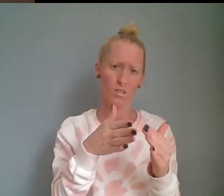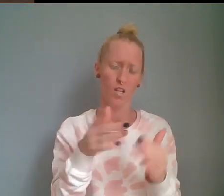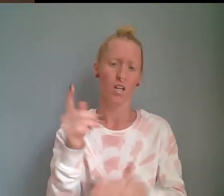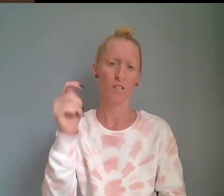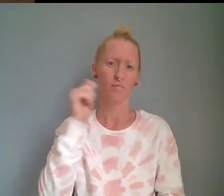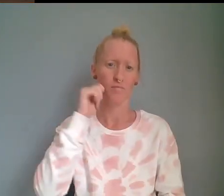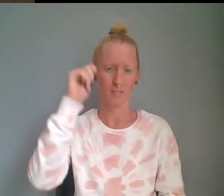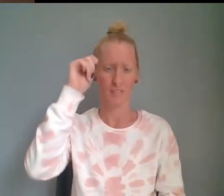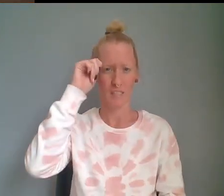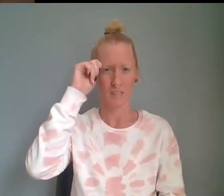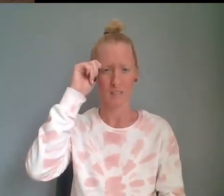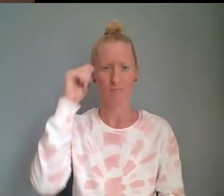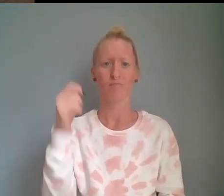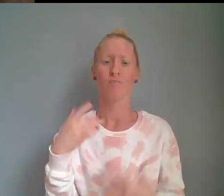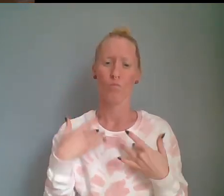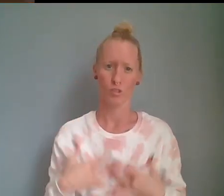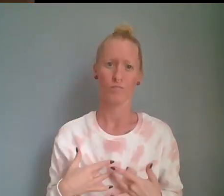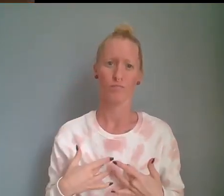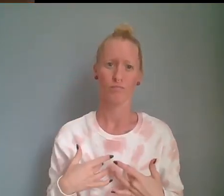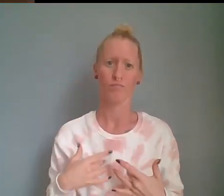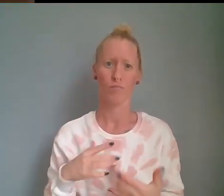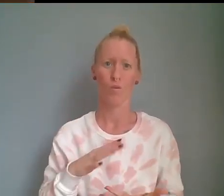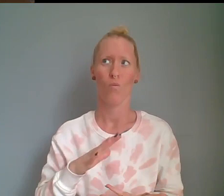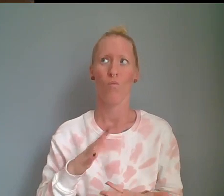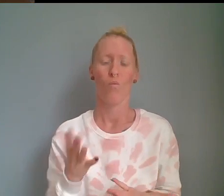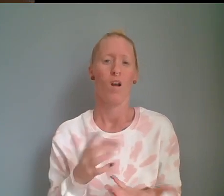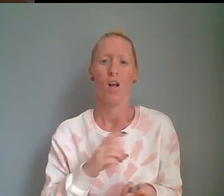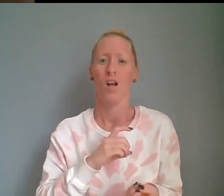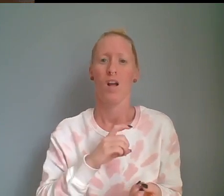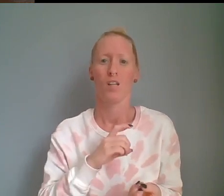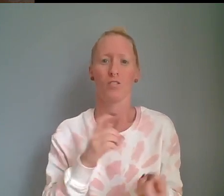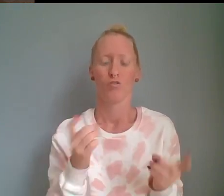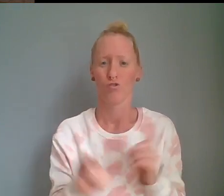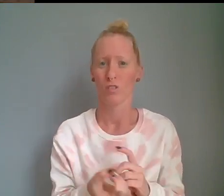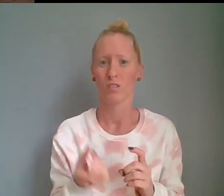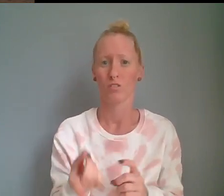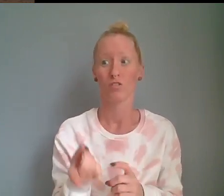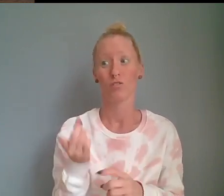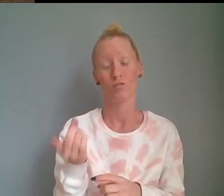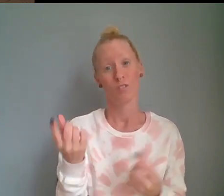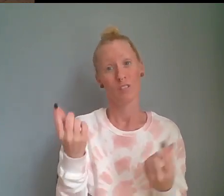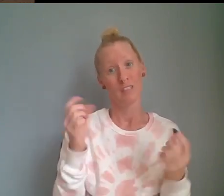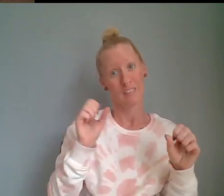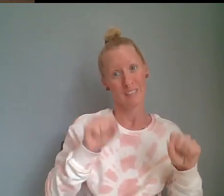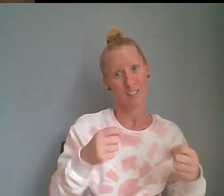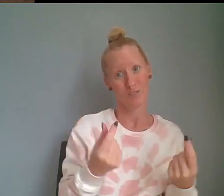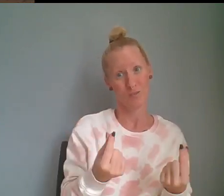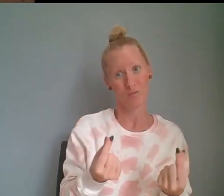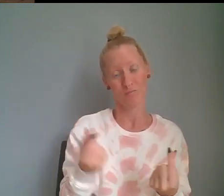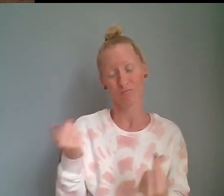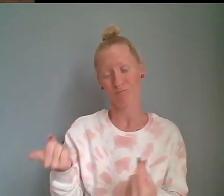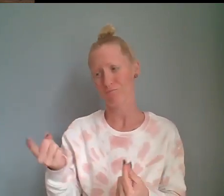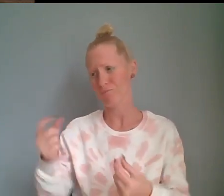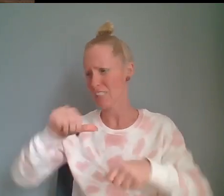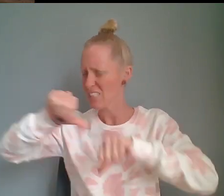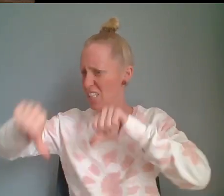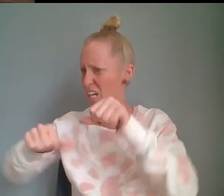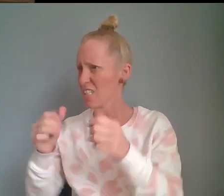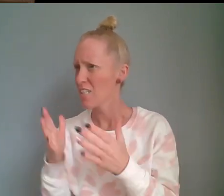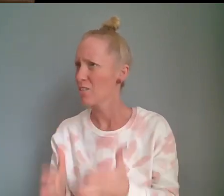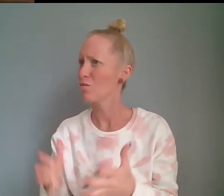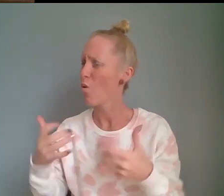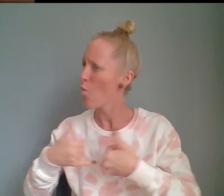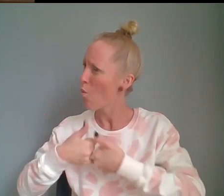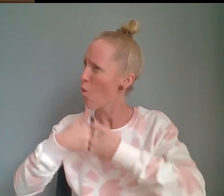She basically does everything someone can do. She is a noted scientist, winning many awards and